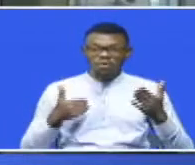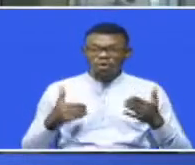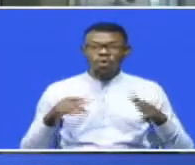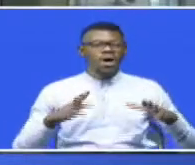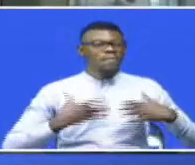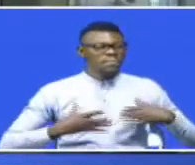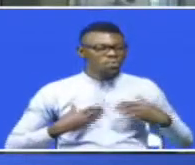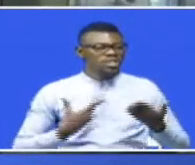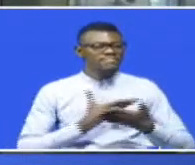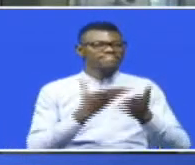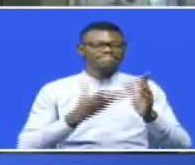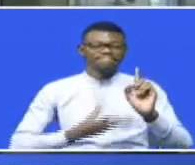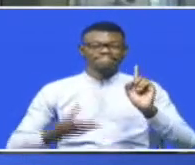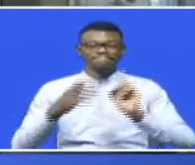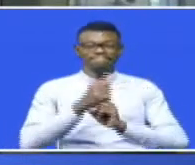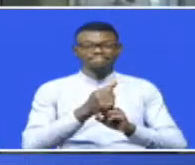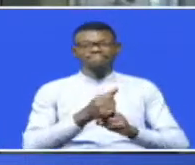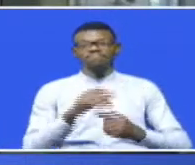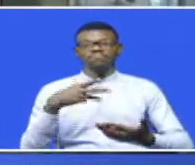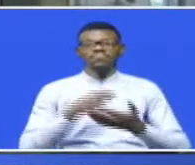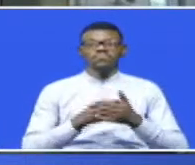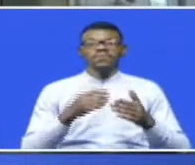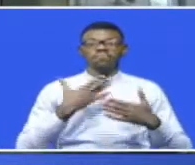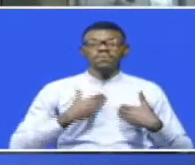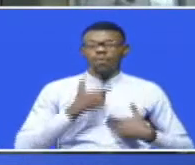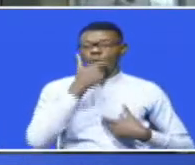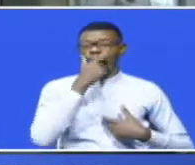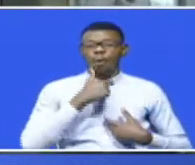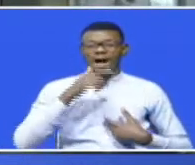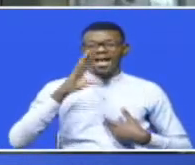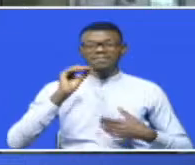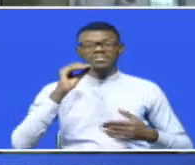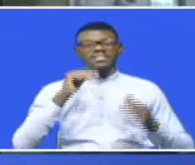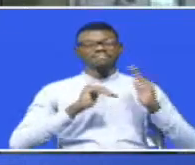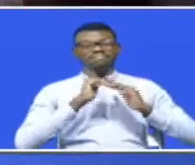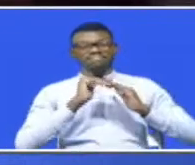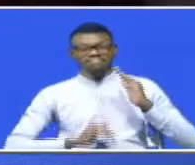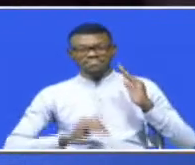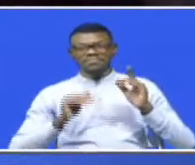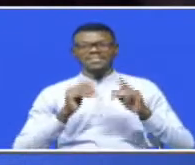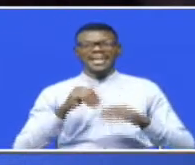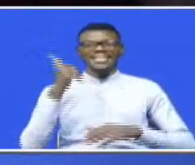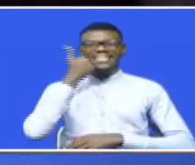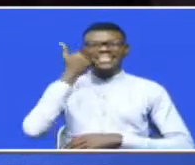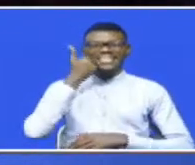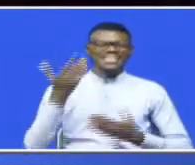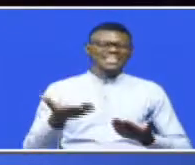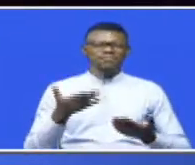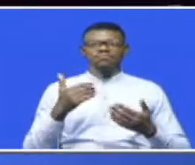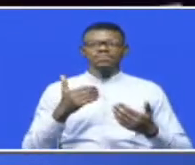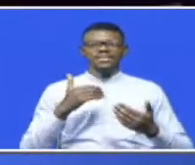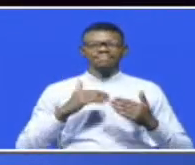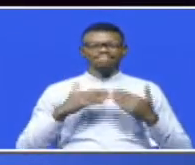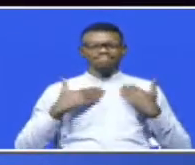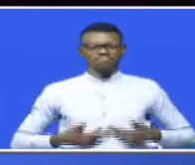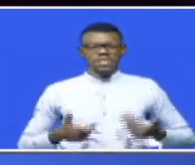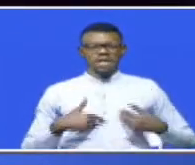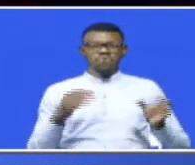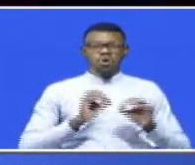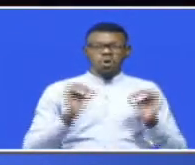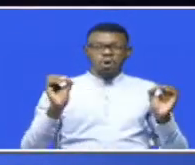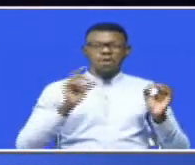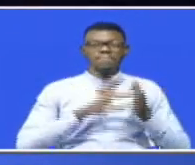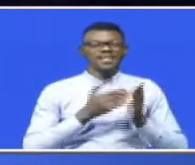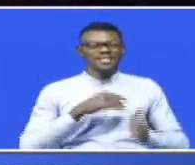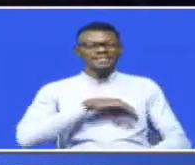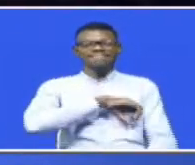common mwananchi. Anyone who is below 50 years and who does not have an underlying condition will just have to continue